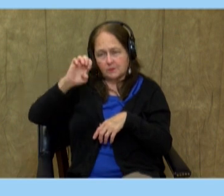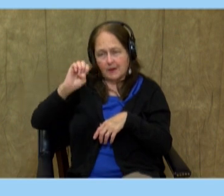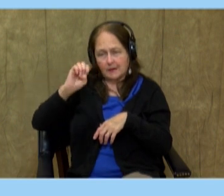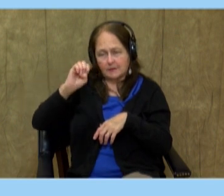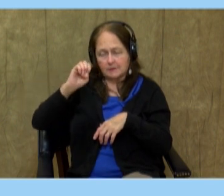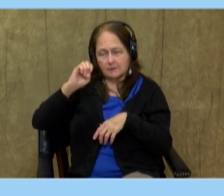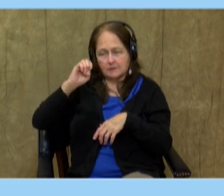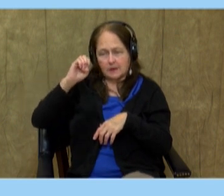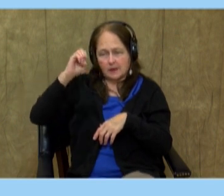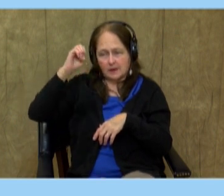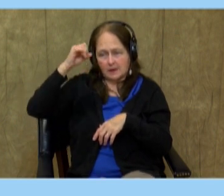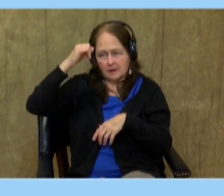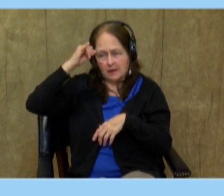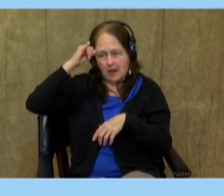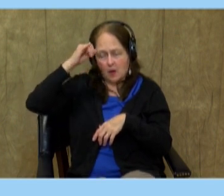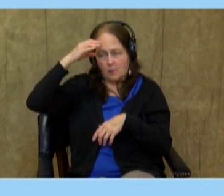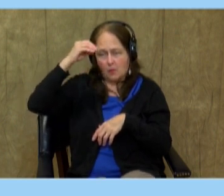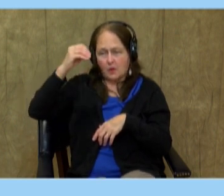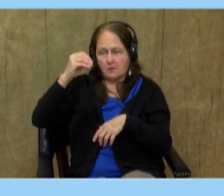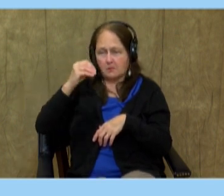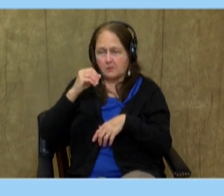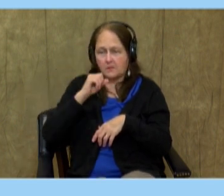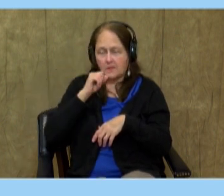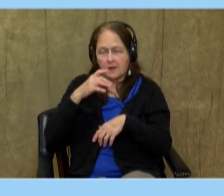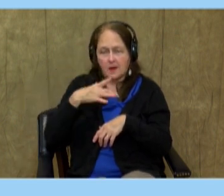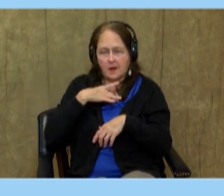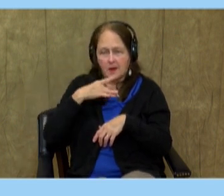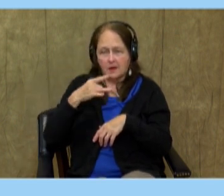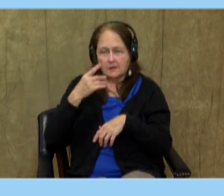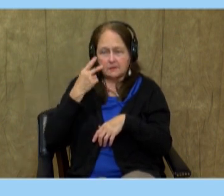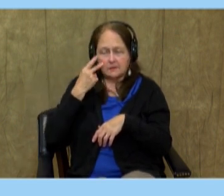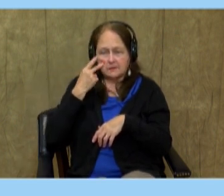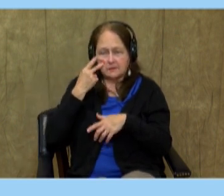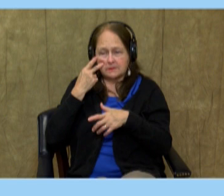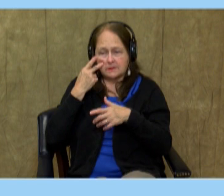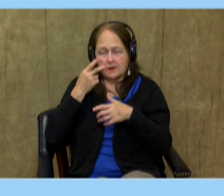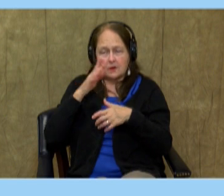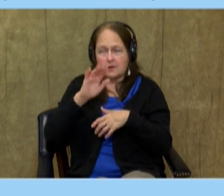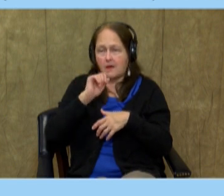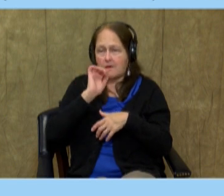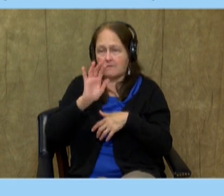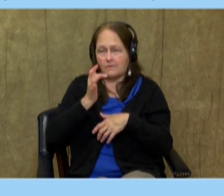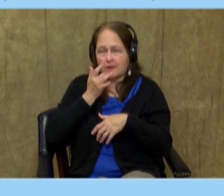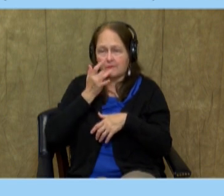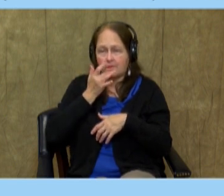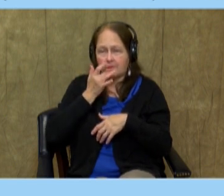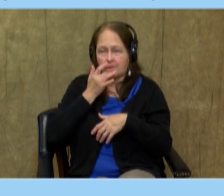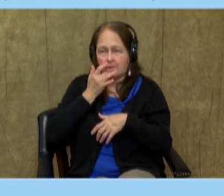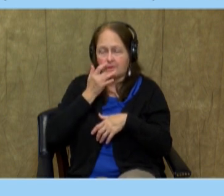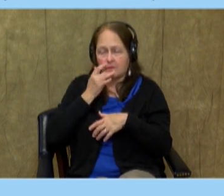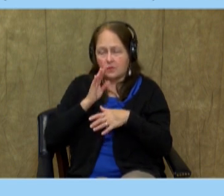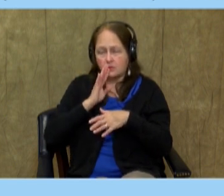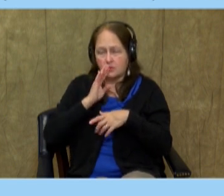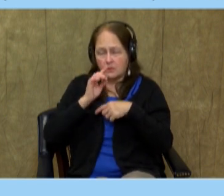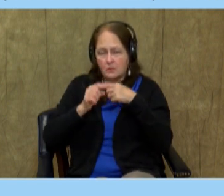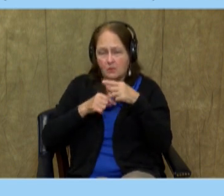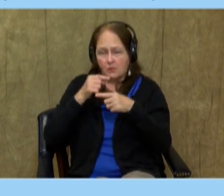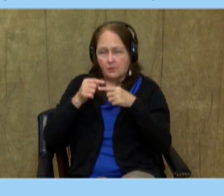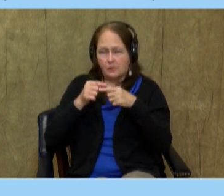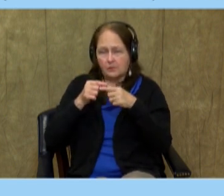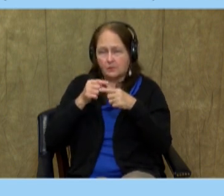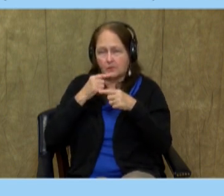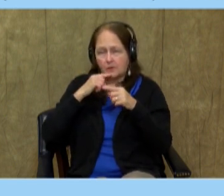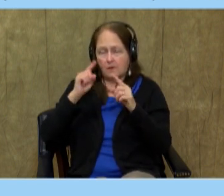recall this picture as one that they don't really like to see floating around too much, not one of their favorites. So we kind of just talked about who